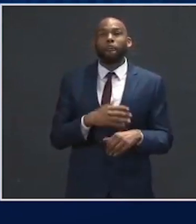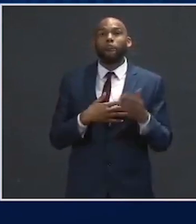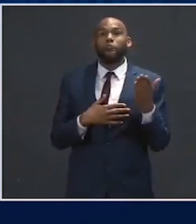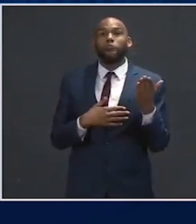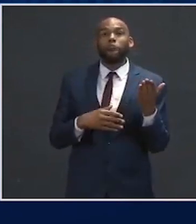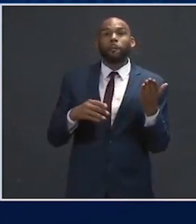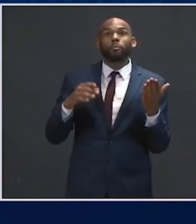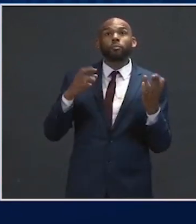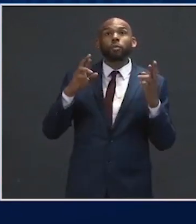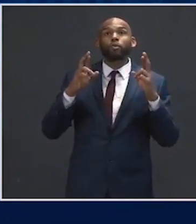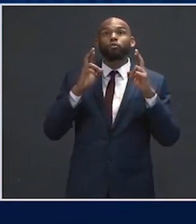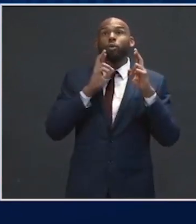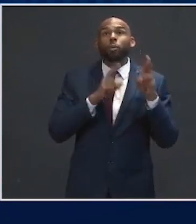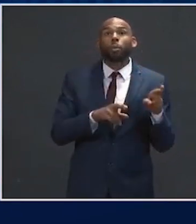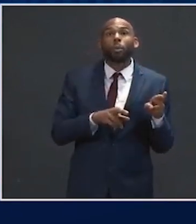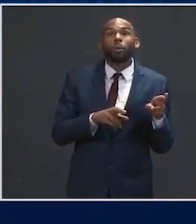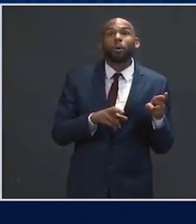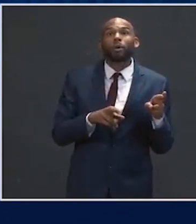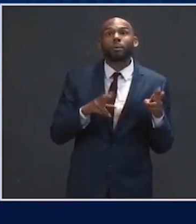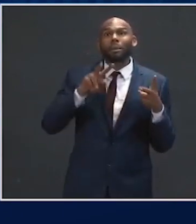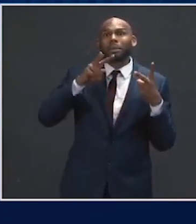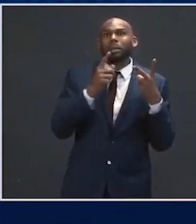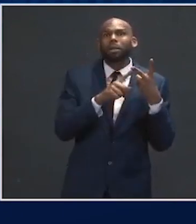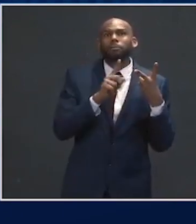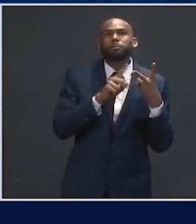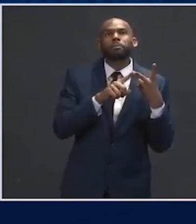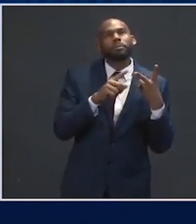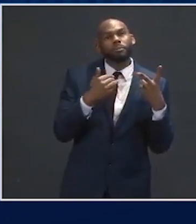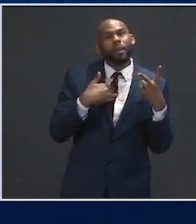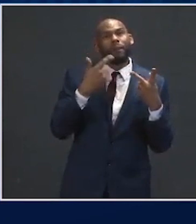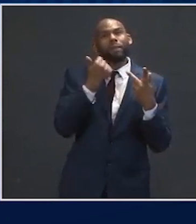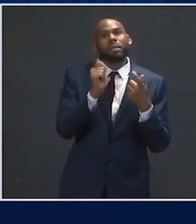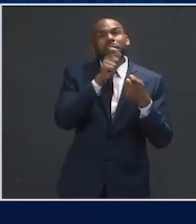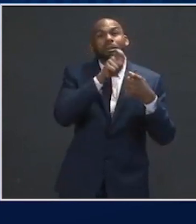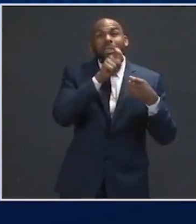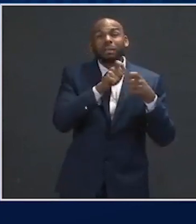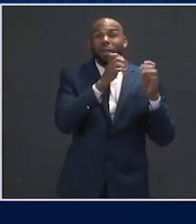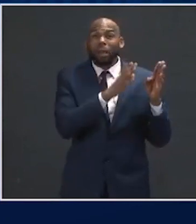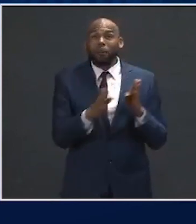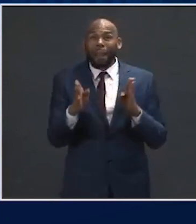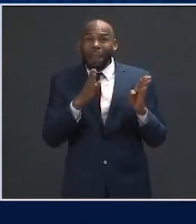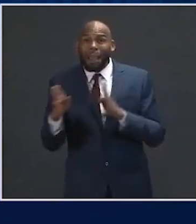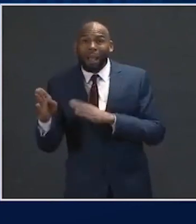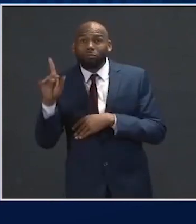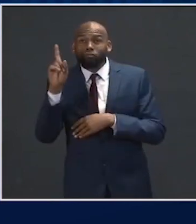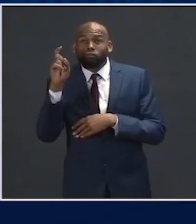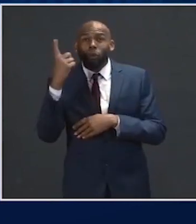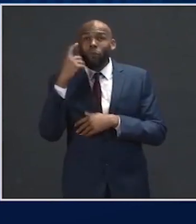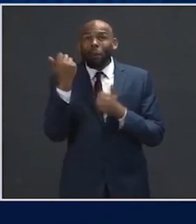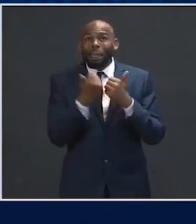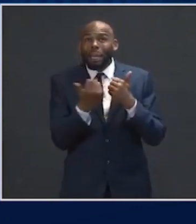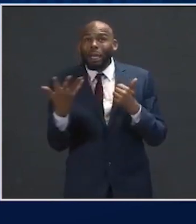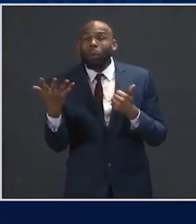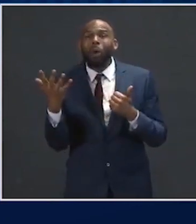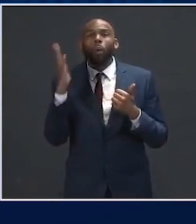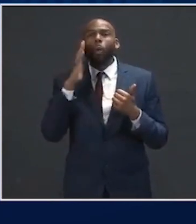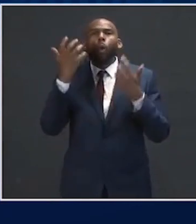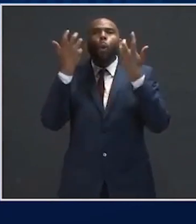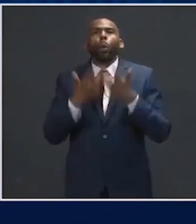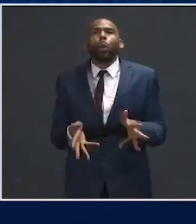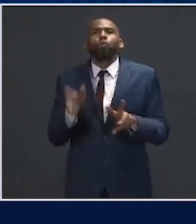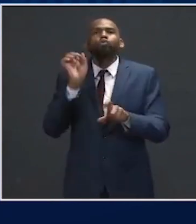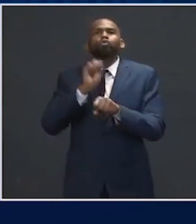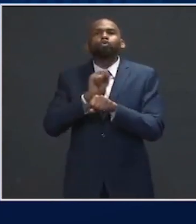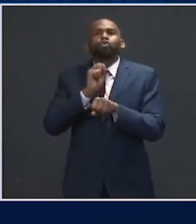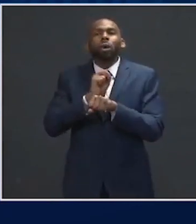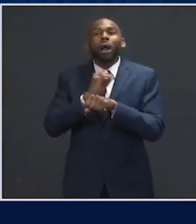that Peter was asking a second ago. Yep. Is there a specific plan for anyone who would lose their job if the